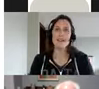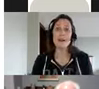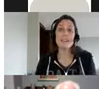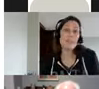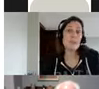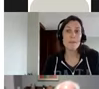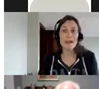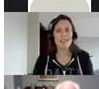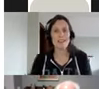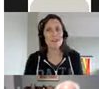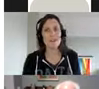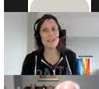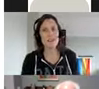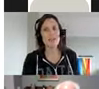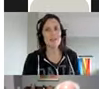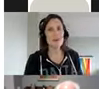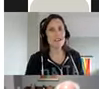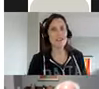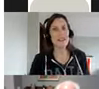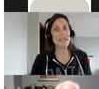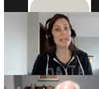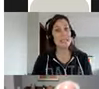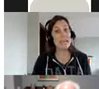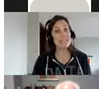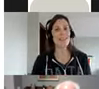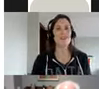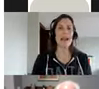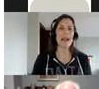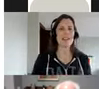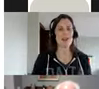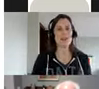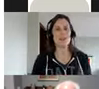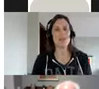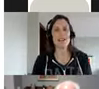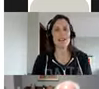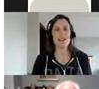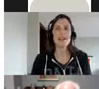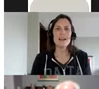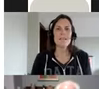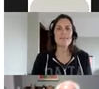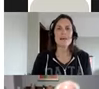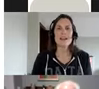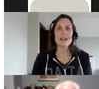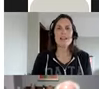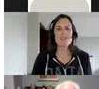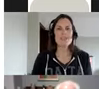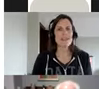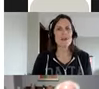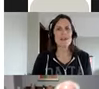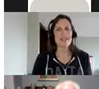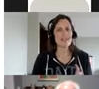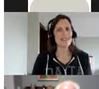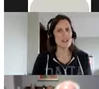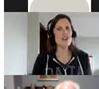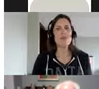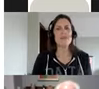bit. Now I teach people the math to calculate intermediate points so that they can get their path to go a different direction. But I make sure that they tell